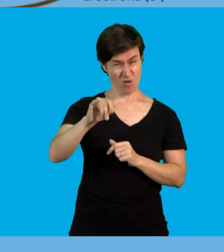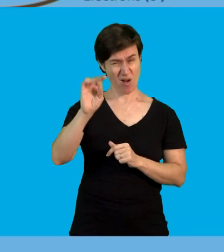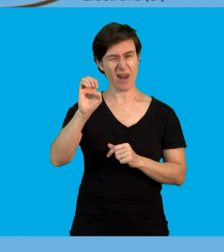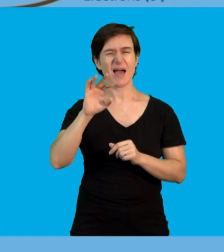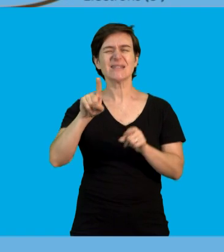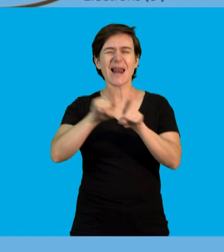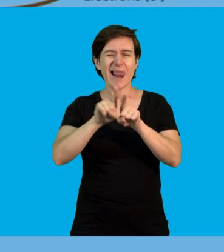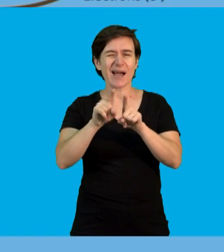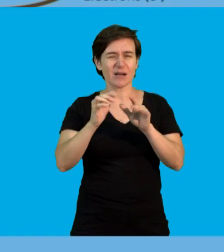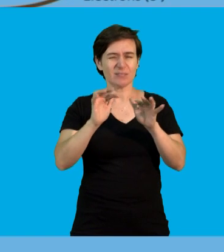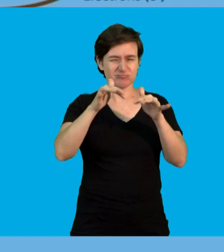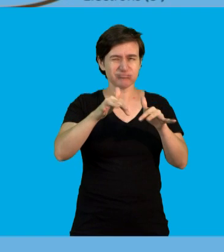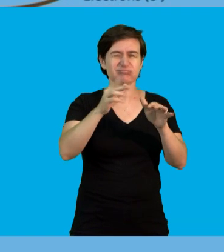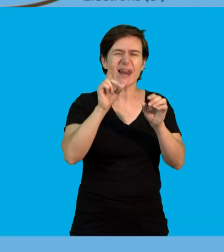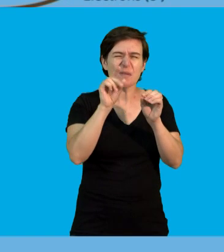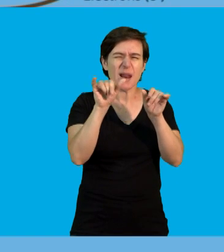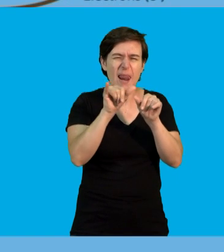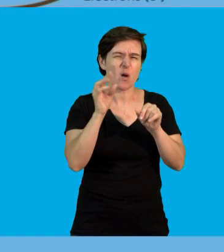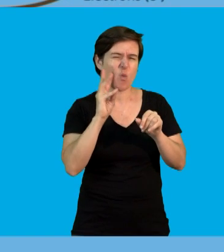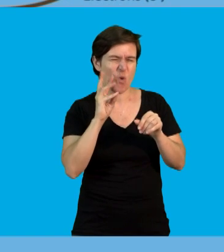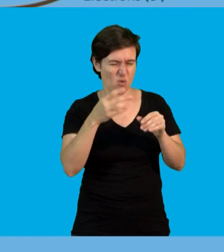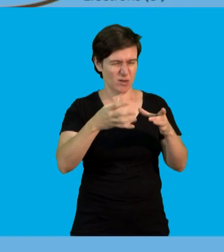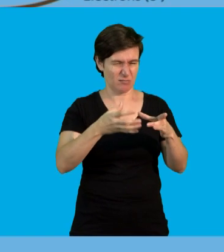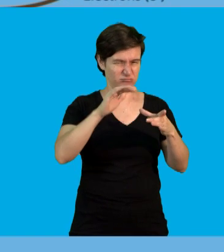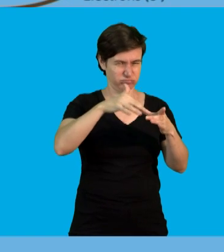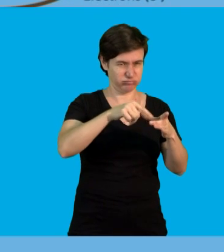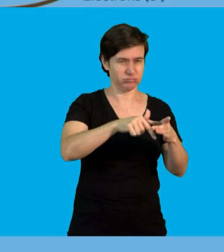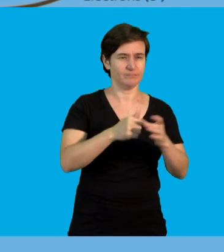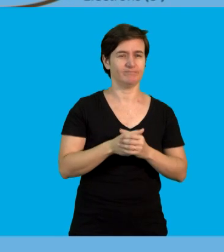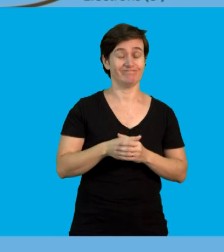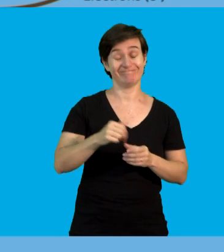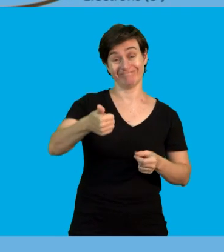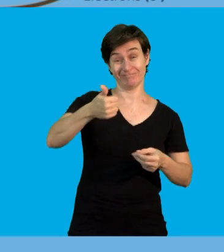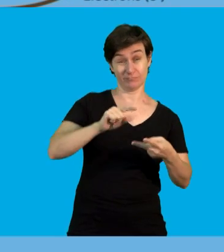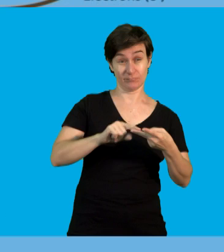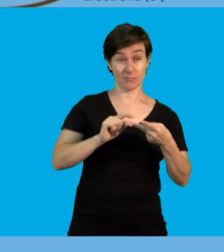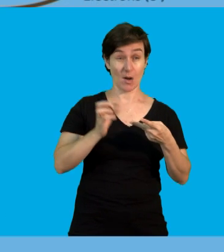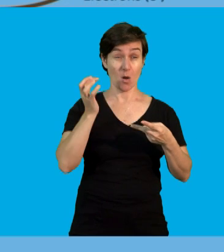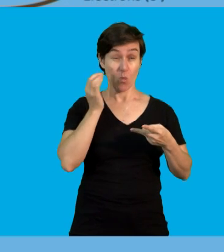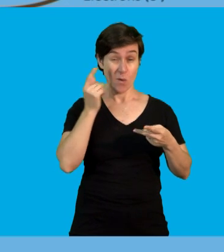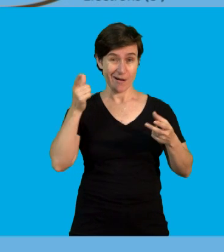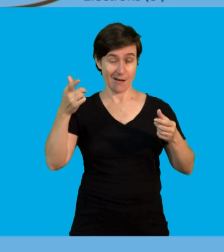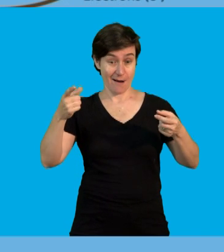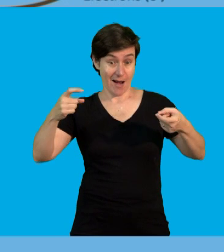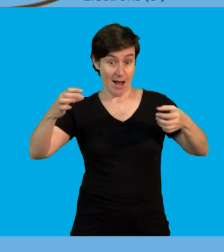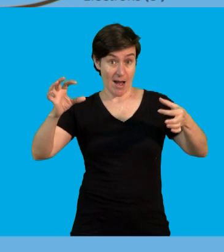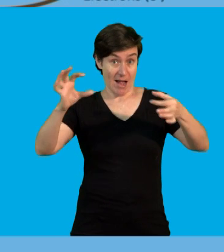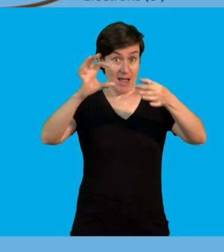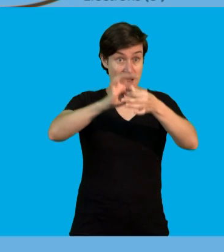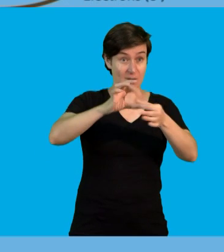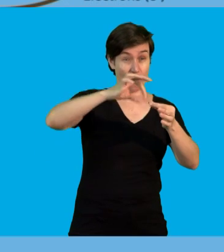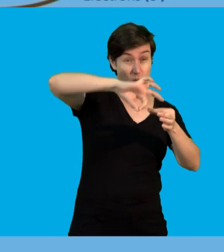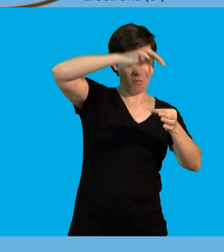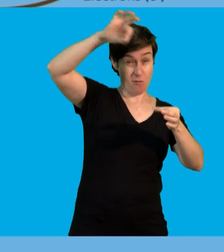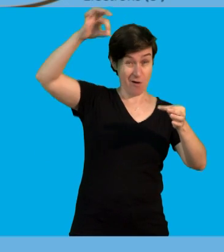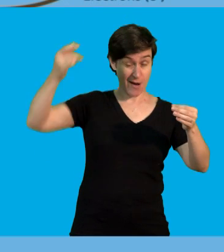conduct electricity. And then, the moment the cell is connected to a circuit, a spontaneous reaction will take